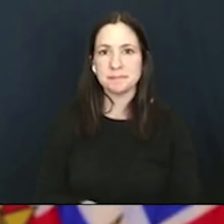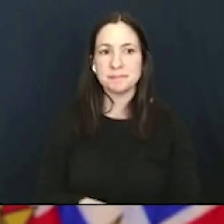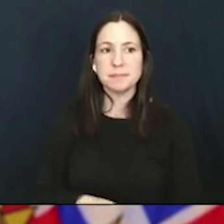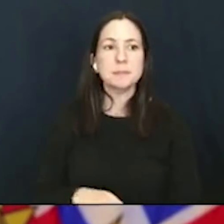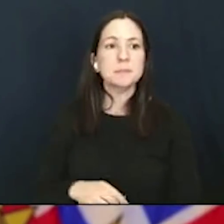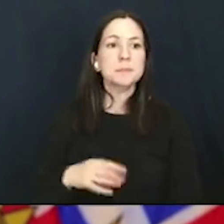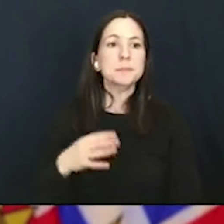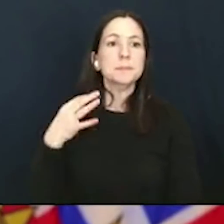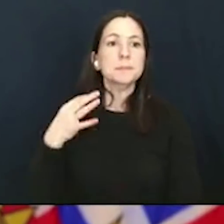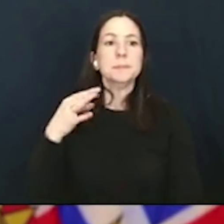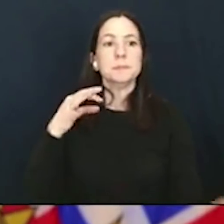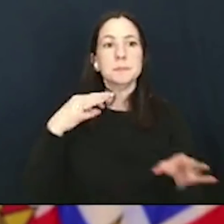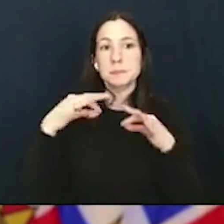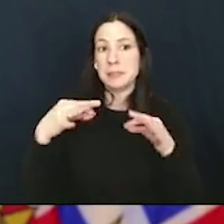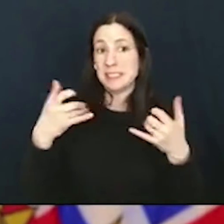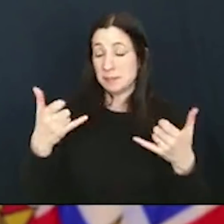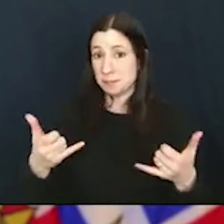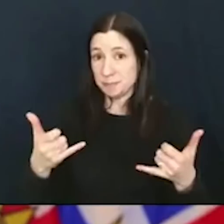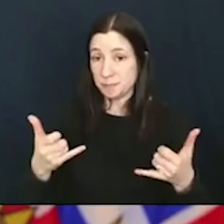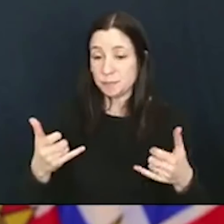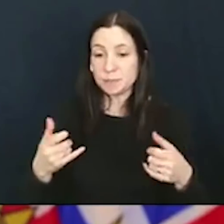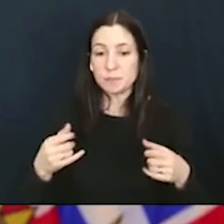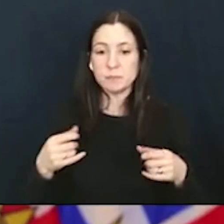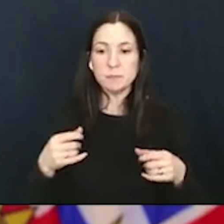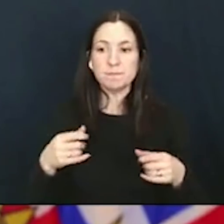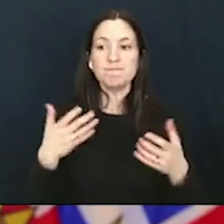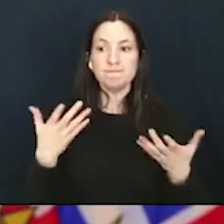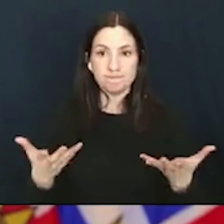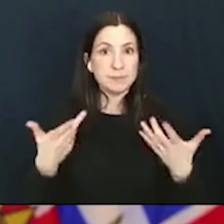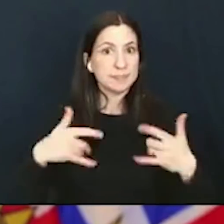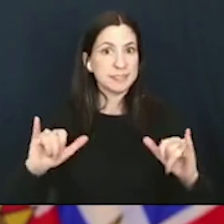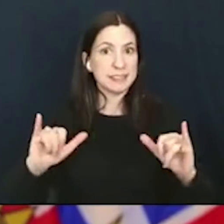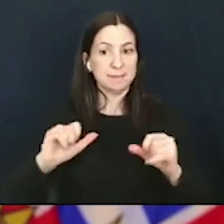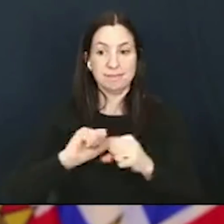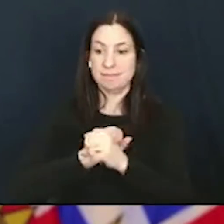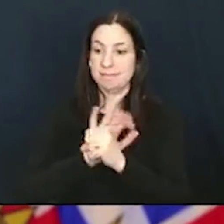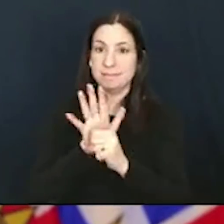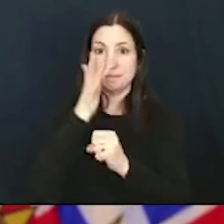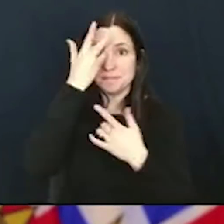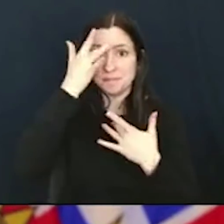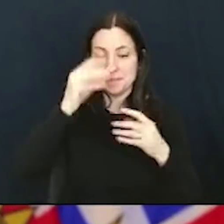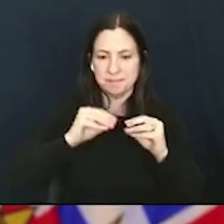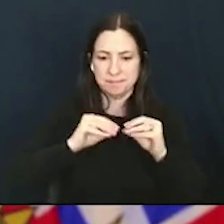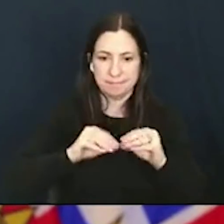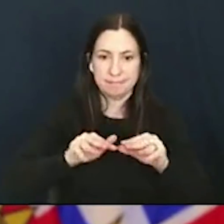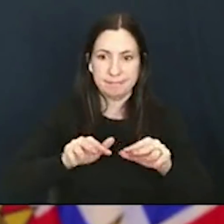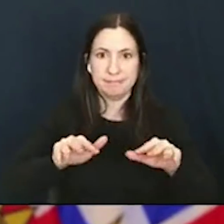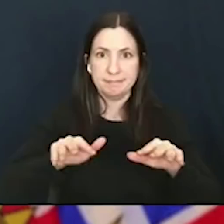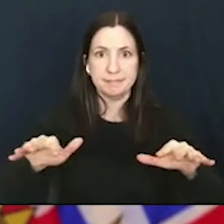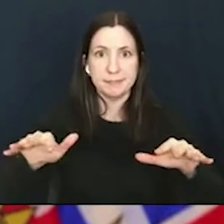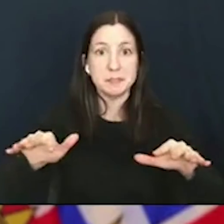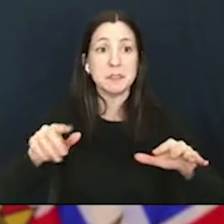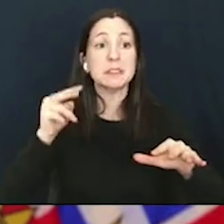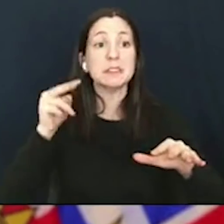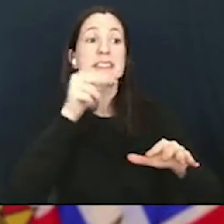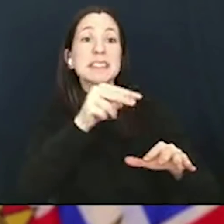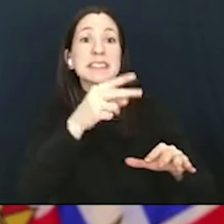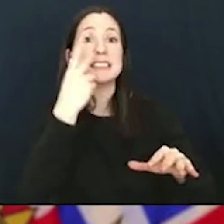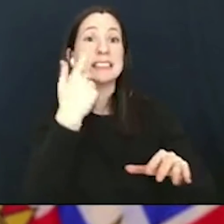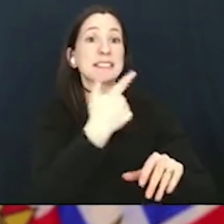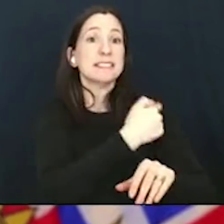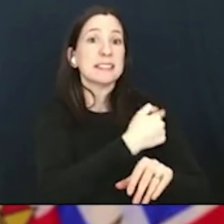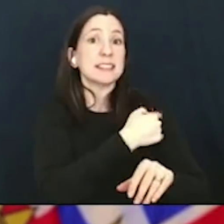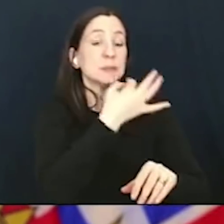As part of our current efforts, however, to manage this pandemic as we're moving into this very exciting and positive